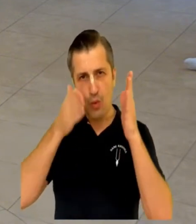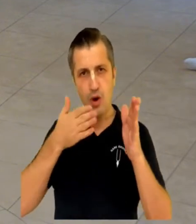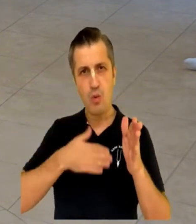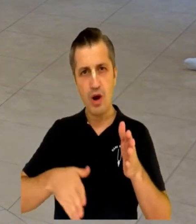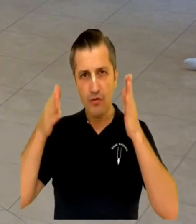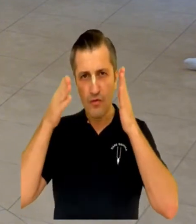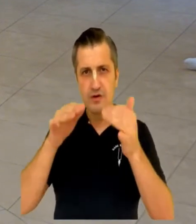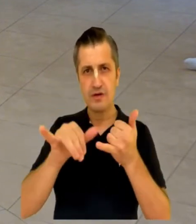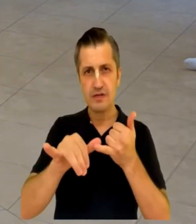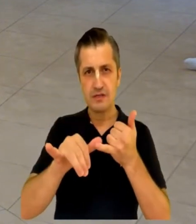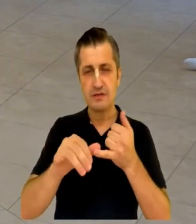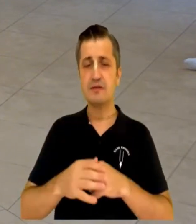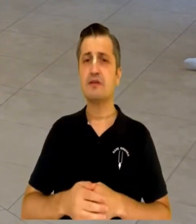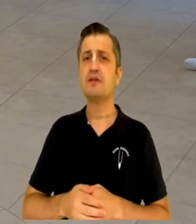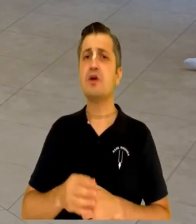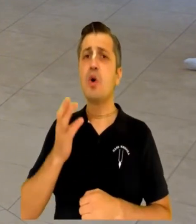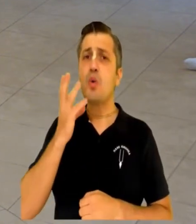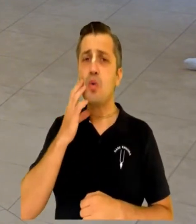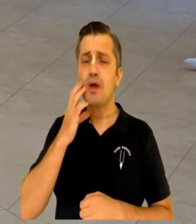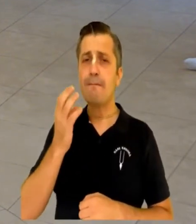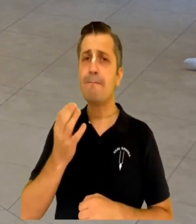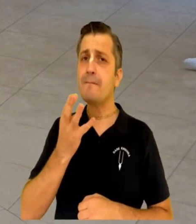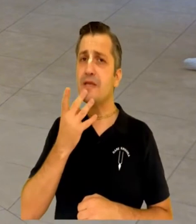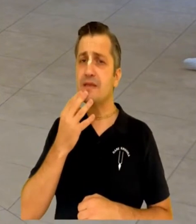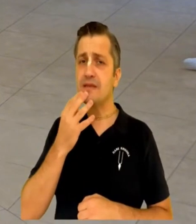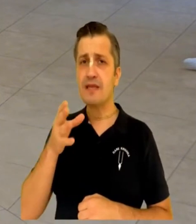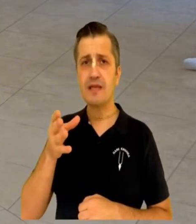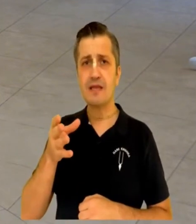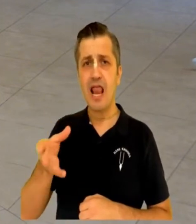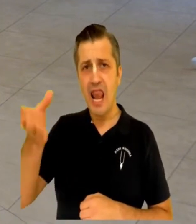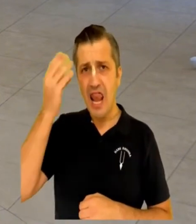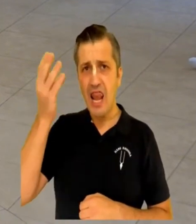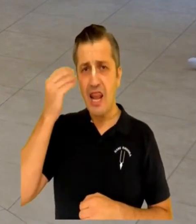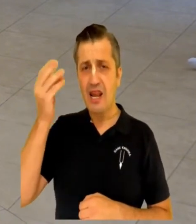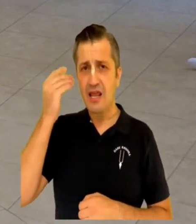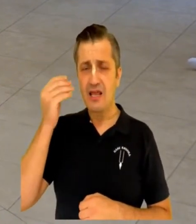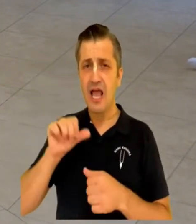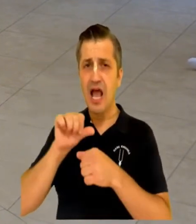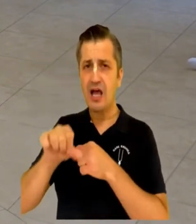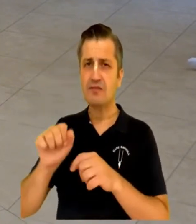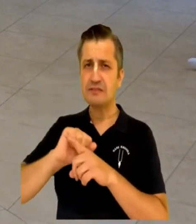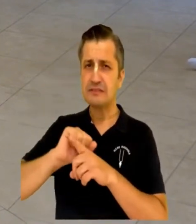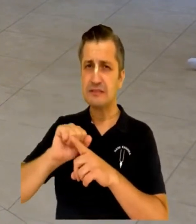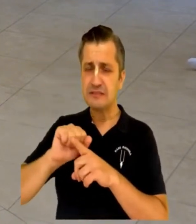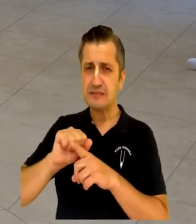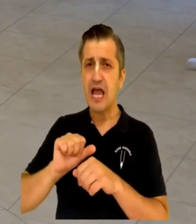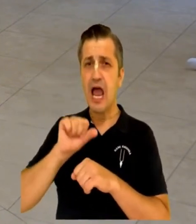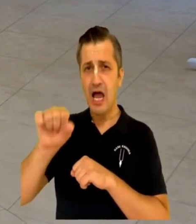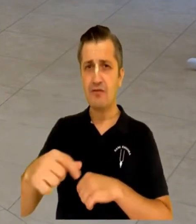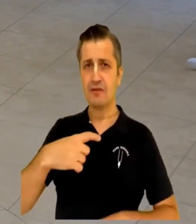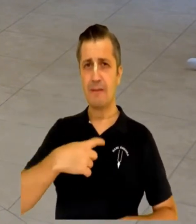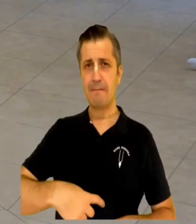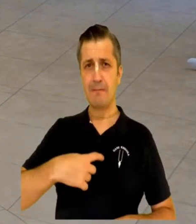mental exercise or anything like that, but you really want to become a different person after that exercise, right? After reflecting on those things,